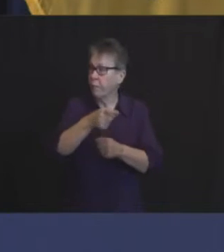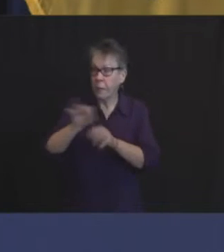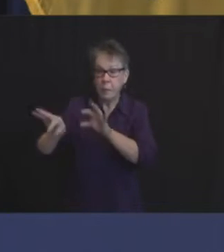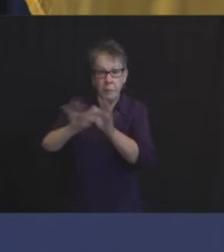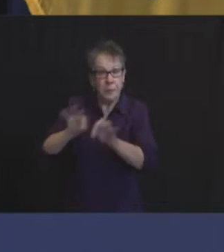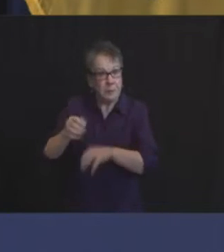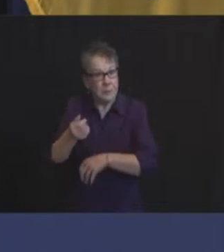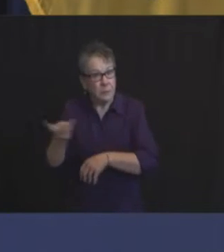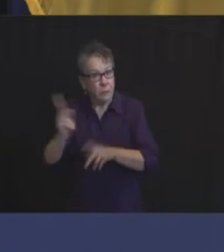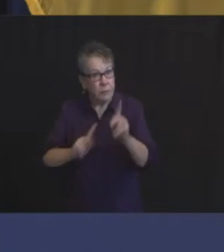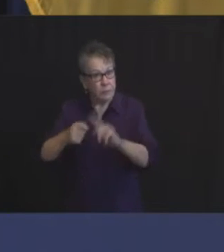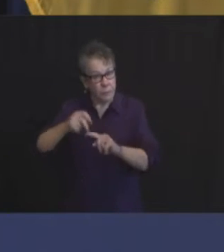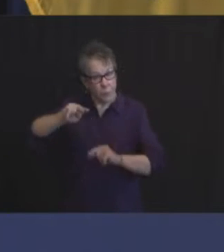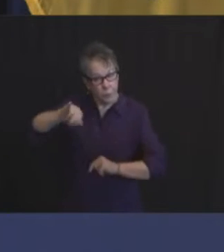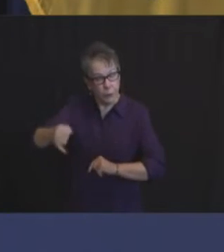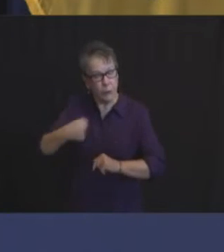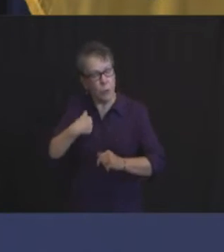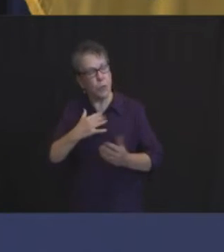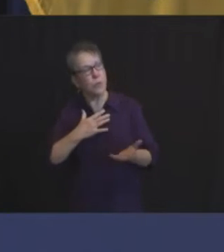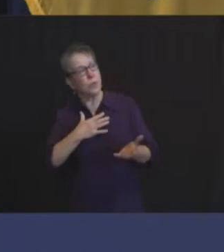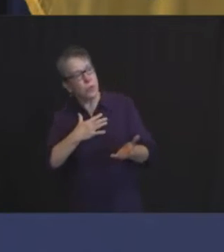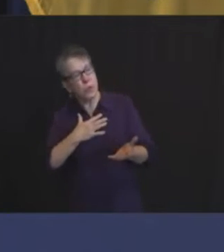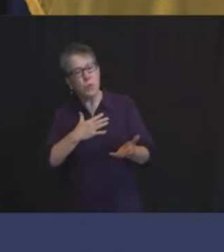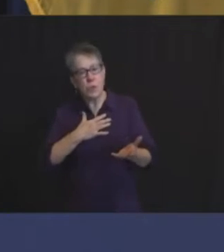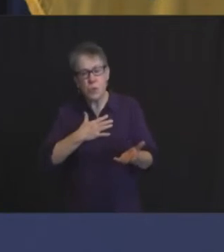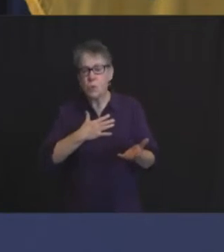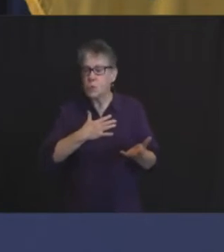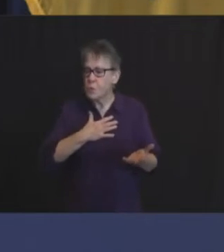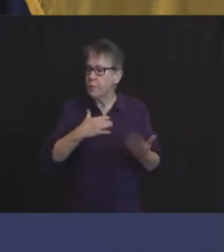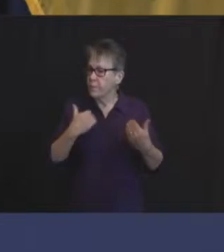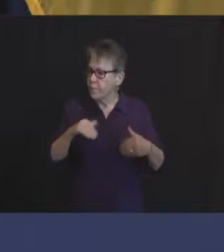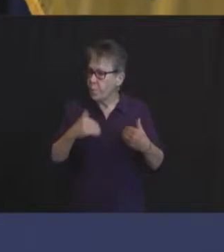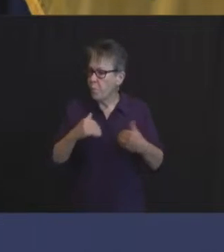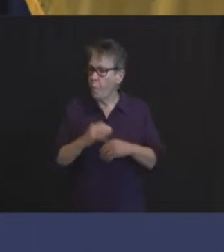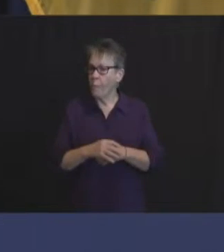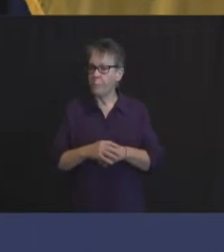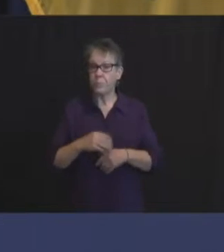1 o'clock on Wednesday. With that, Dustin, we'll start with you, if that's okay.